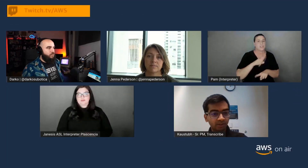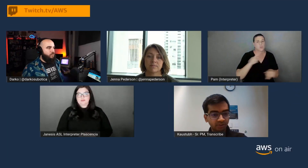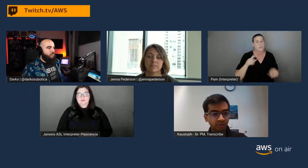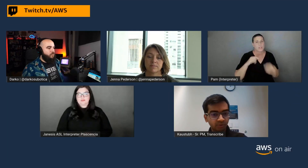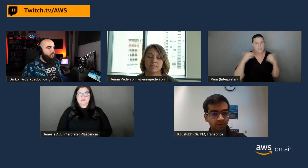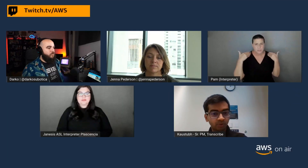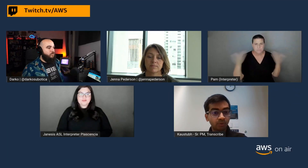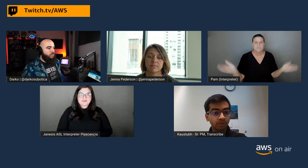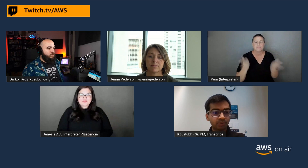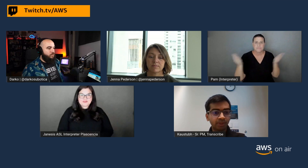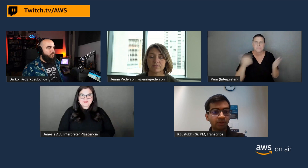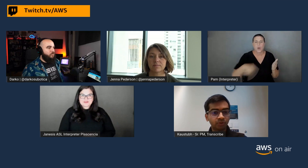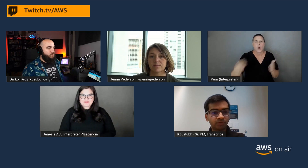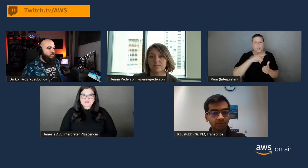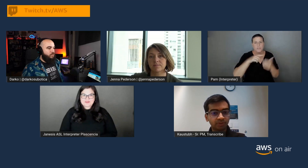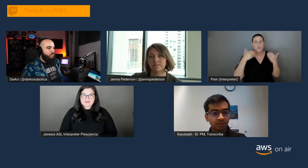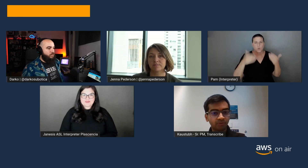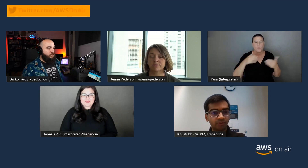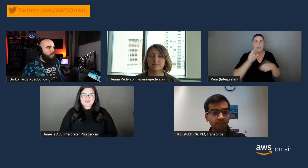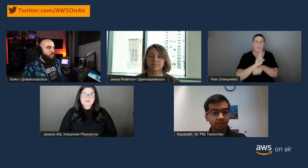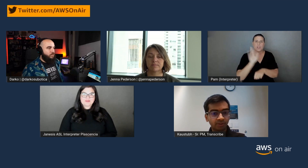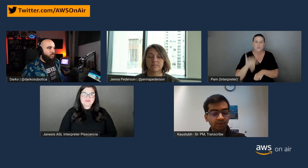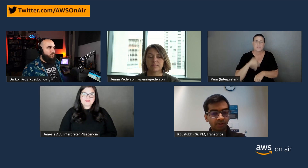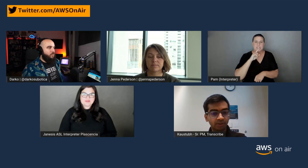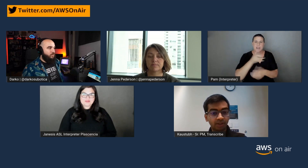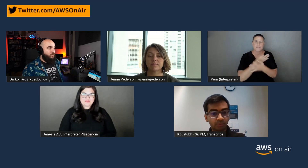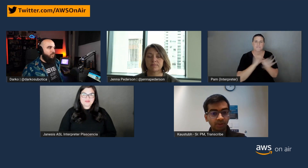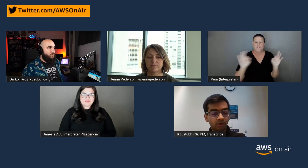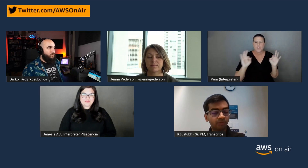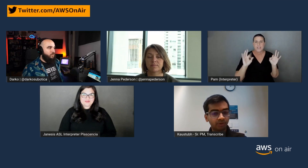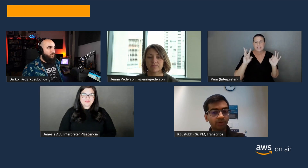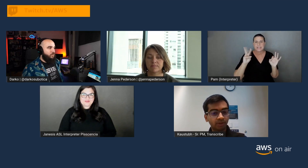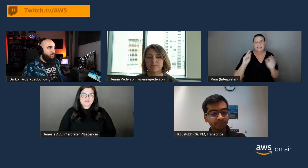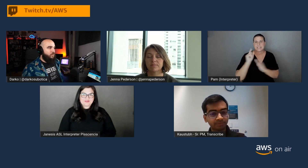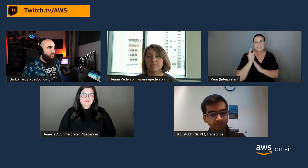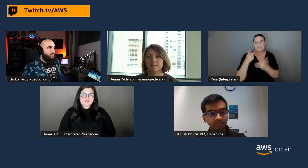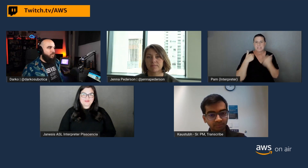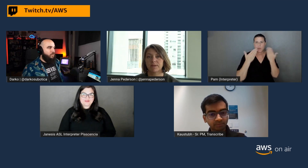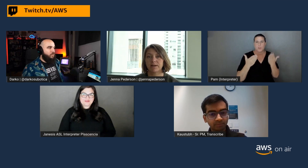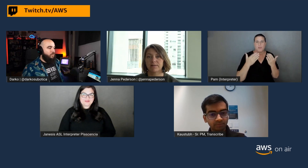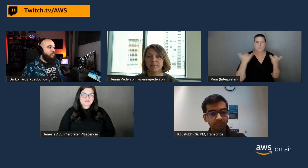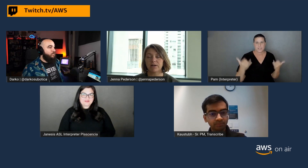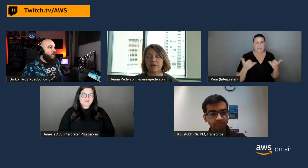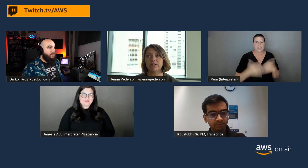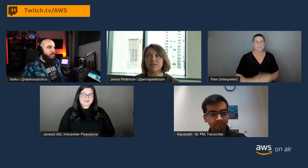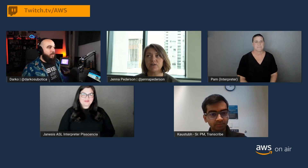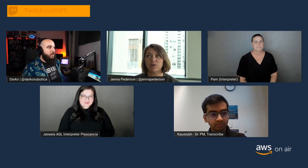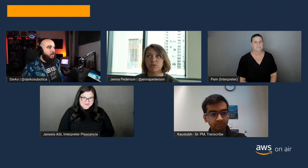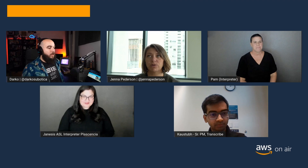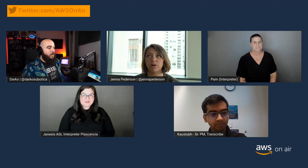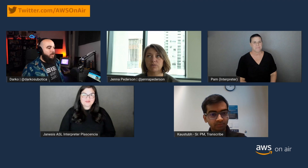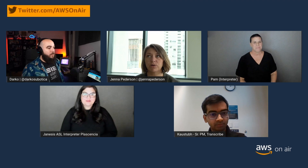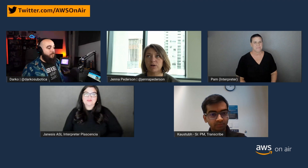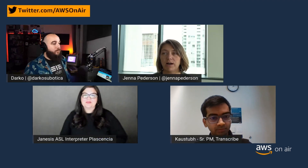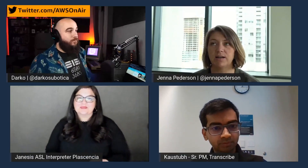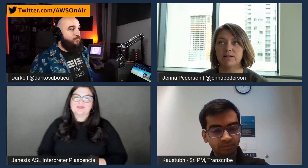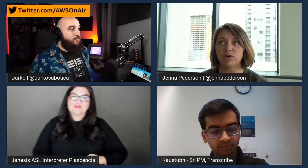highly encourage everyone to make use of this free tier that we offer today. Excellent. Are